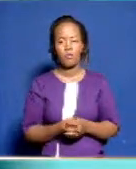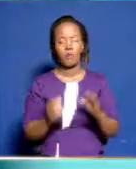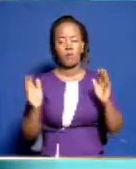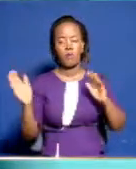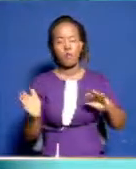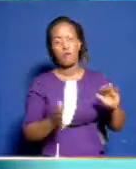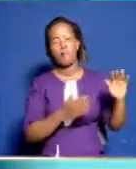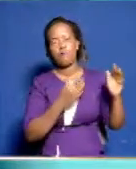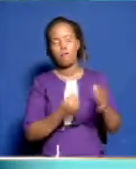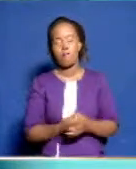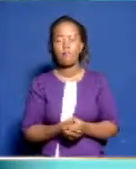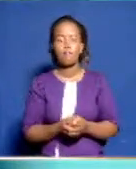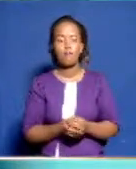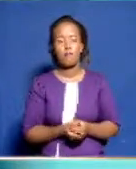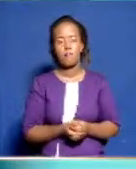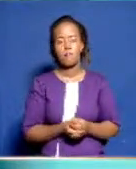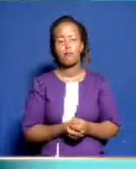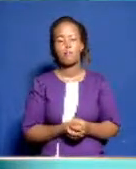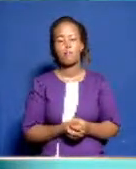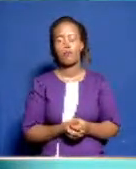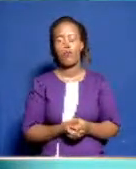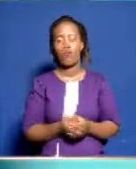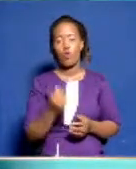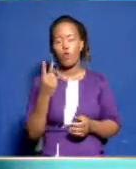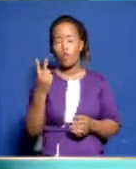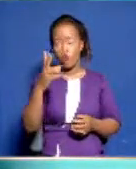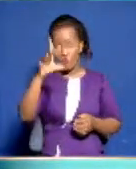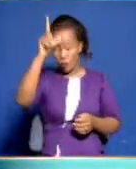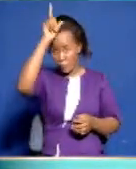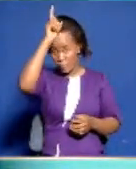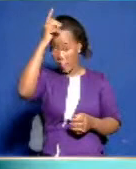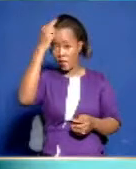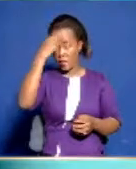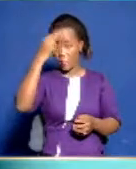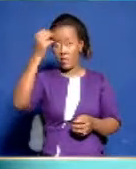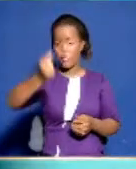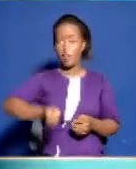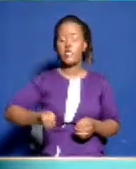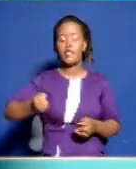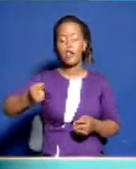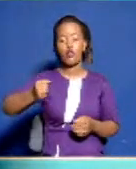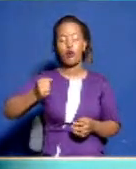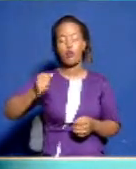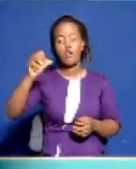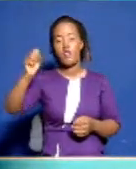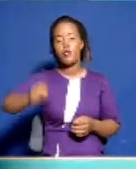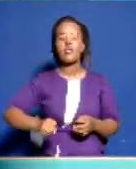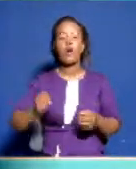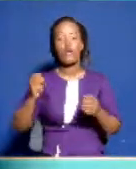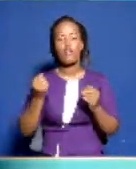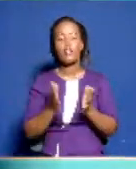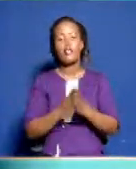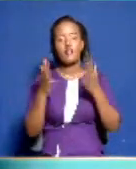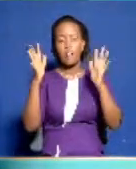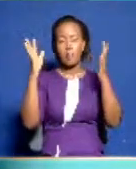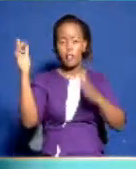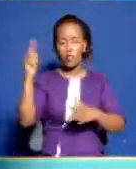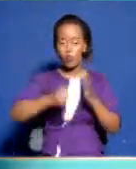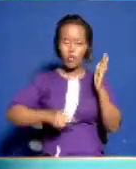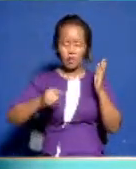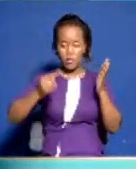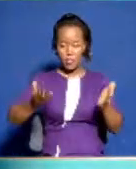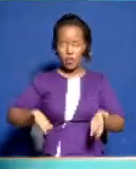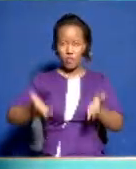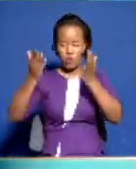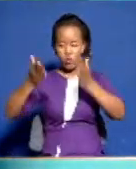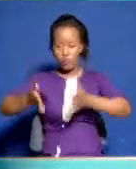Elsewhere, Elangata and Kima village in Kajiado South Sub-County are celebrating the upgrading of infrastructure at the local